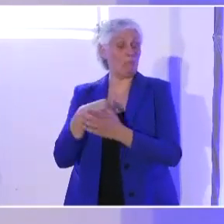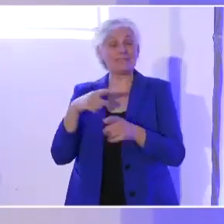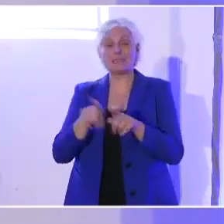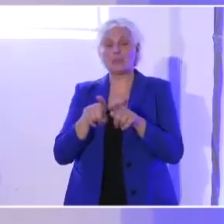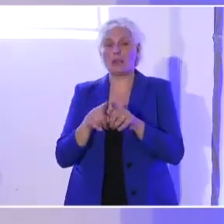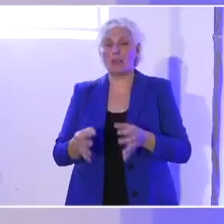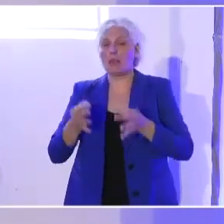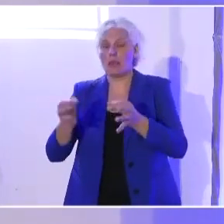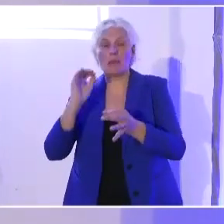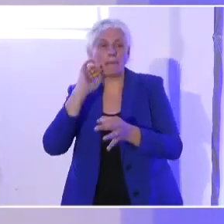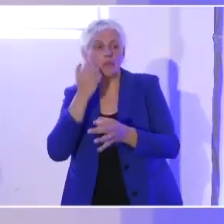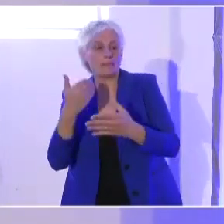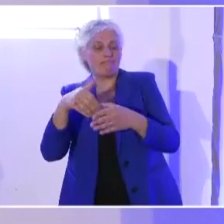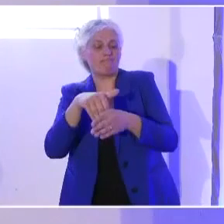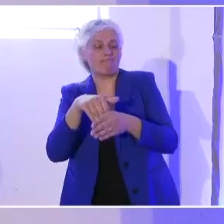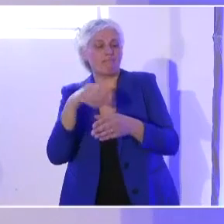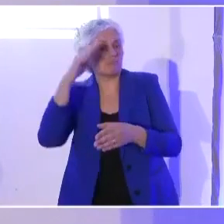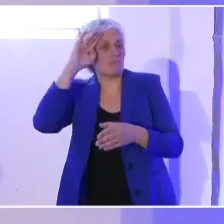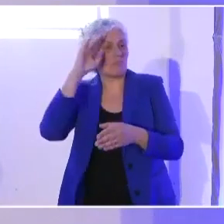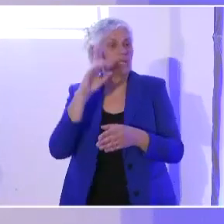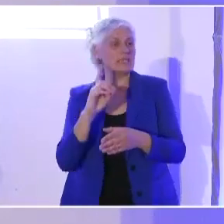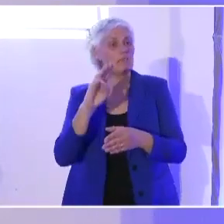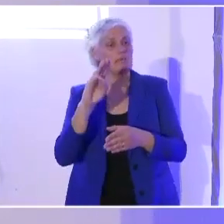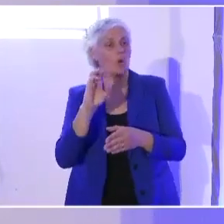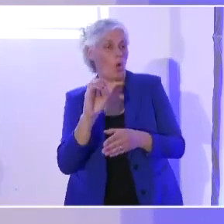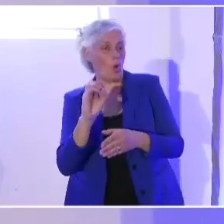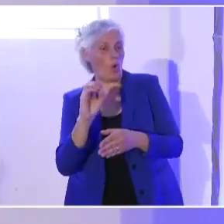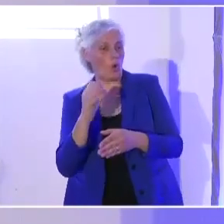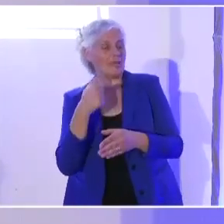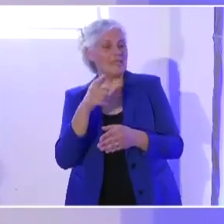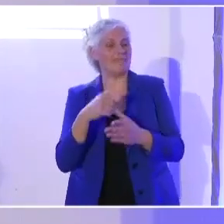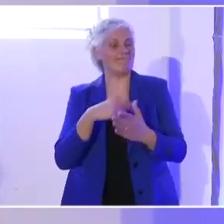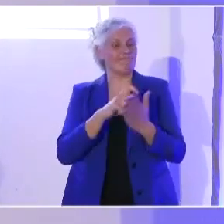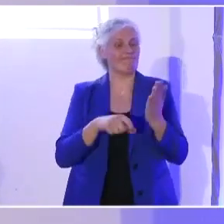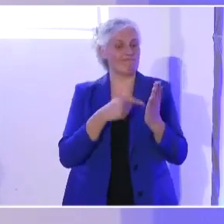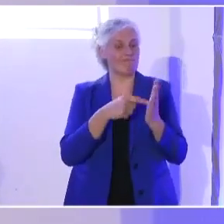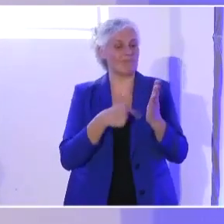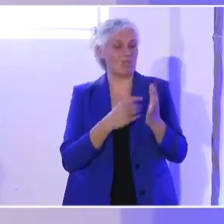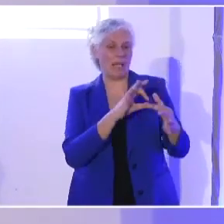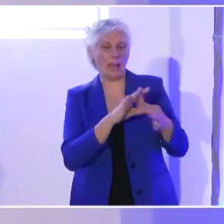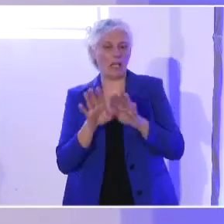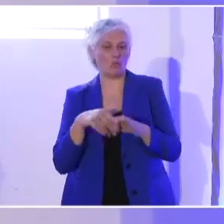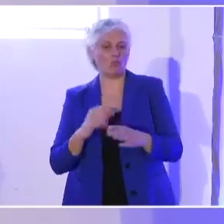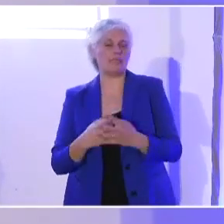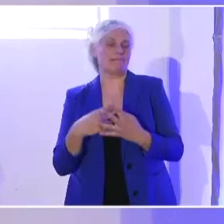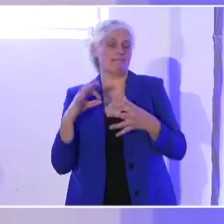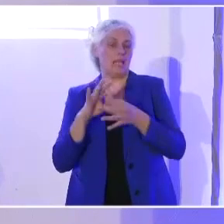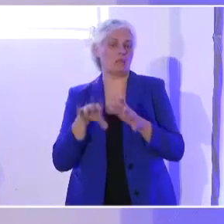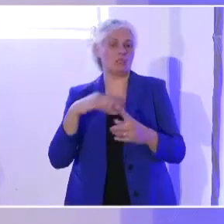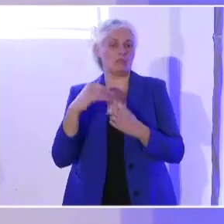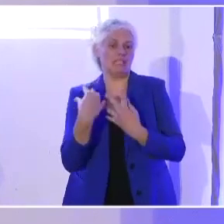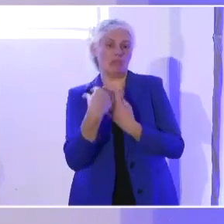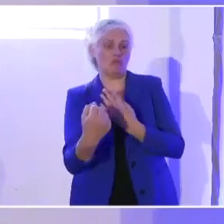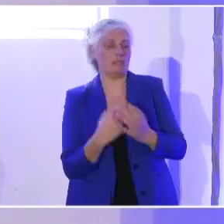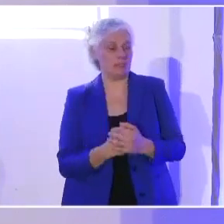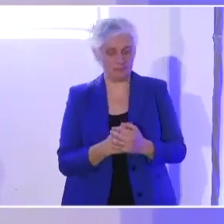to include the Ireland DPO in a JIRA ticket that had been raised in relation to the breach. Twitter acted